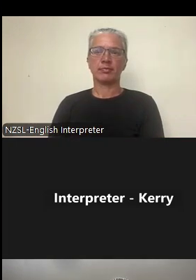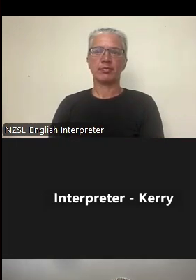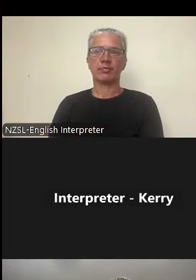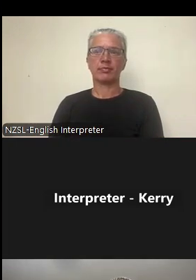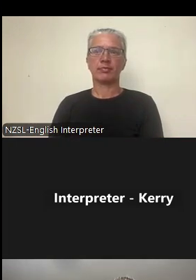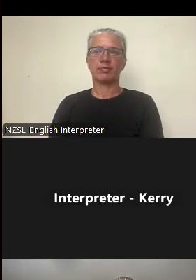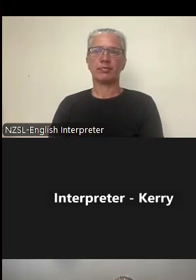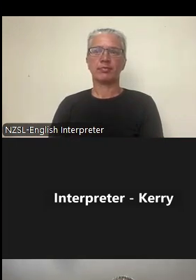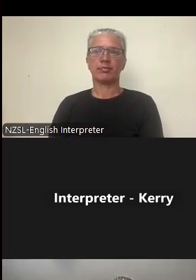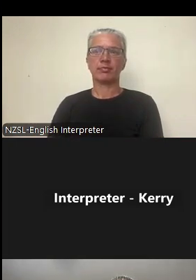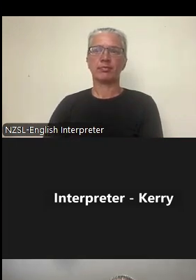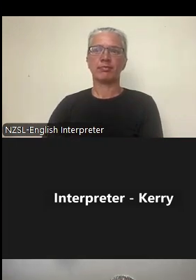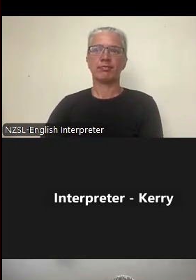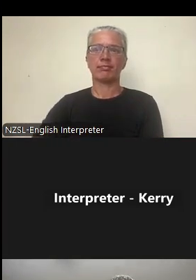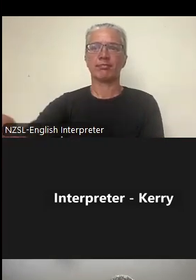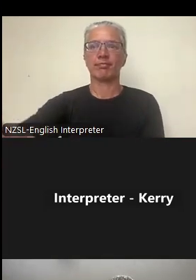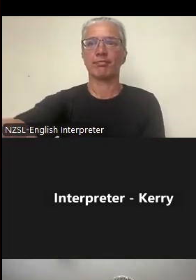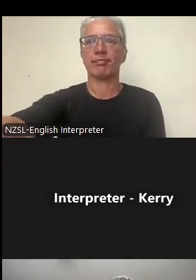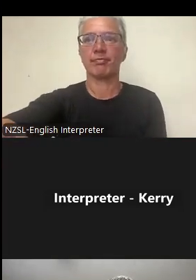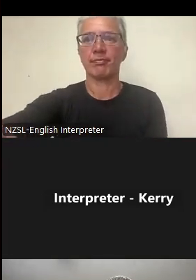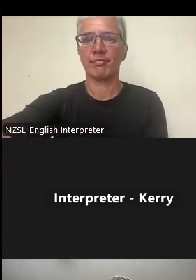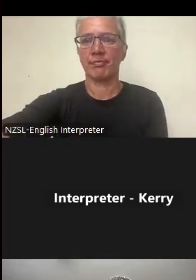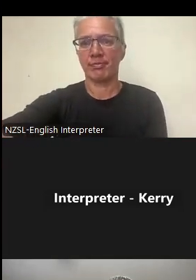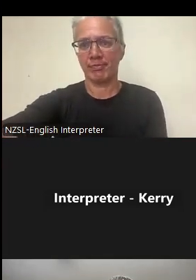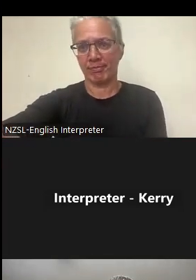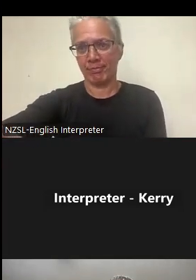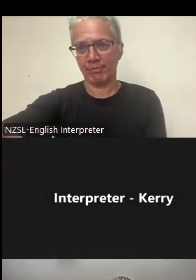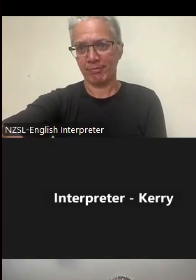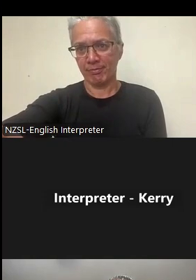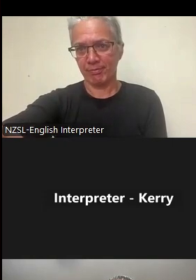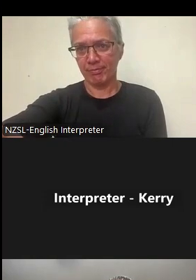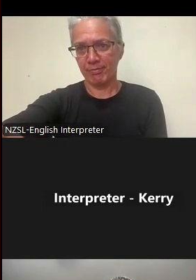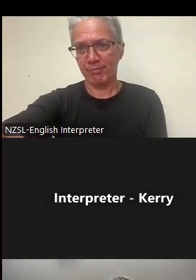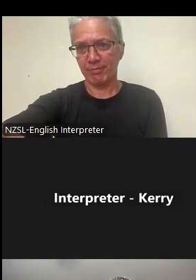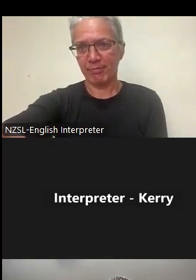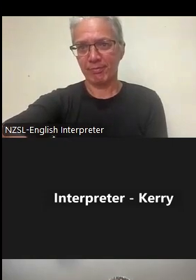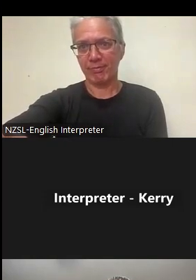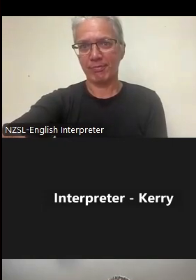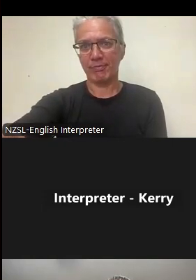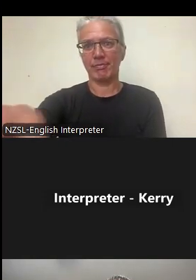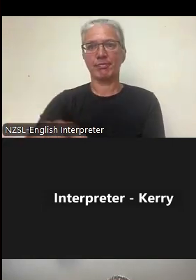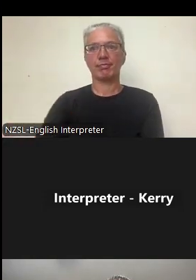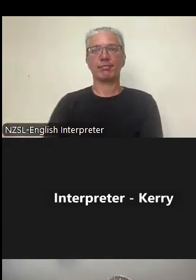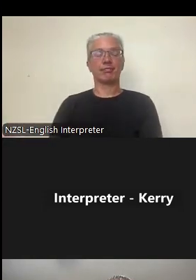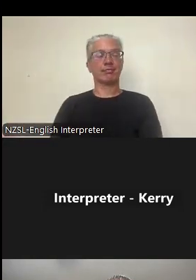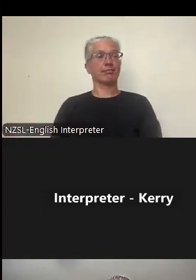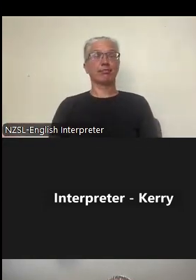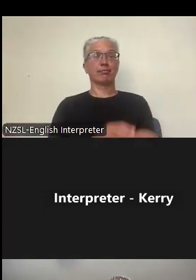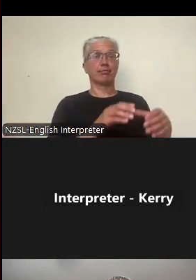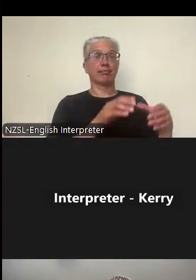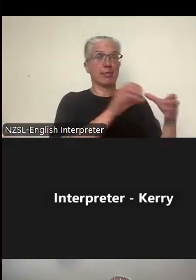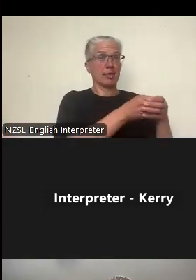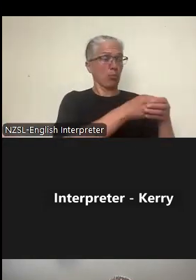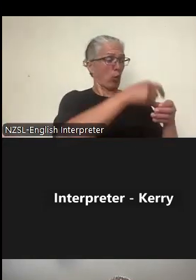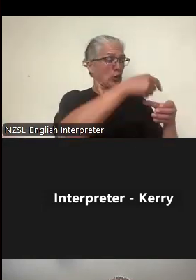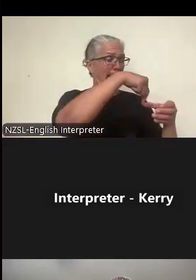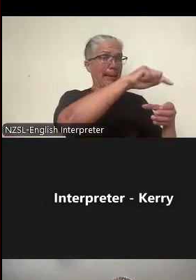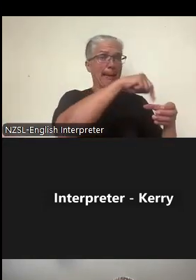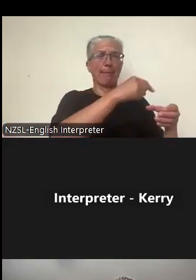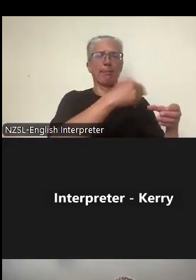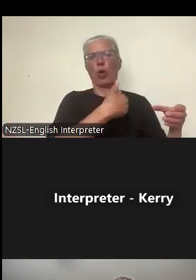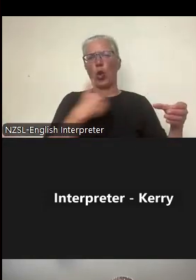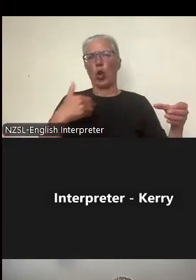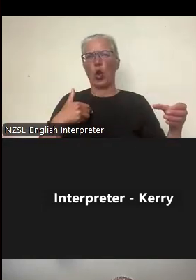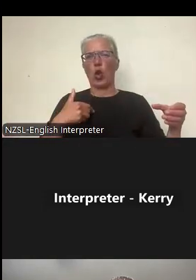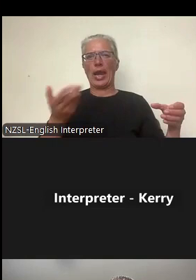Over-investing in a small group or team to demonstrate that early success, and you're going to define that why. So the early adopters need to